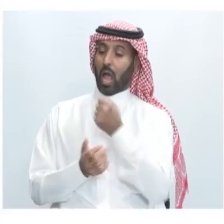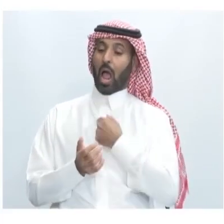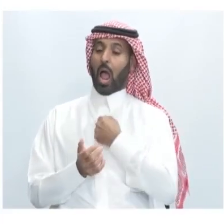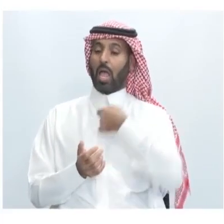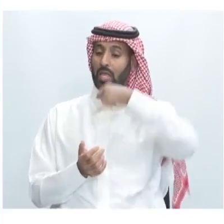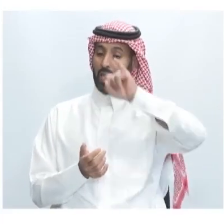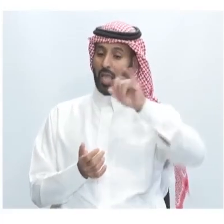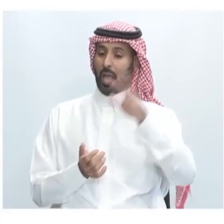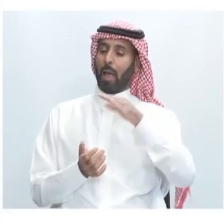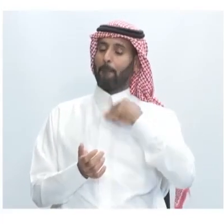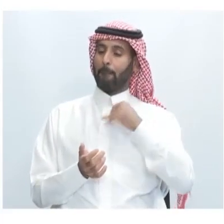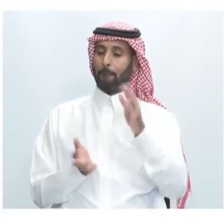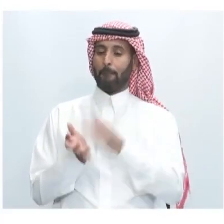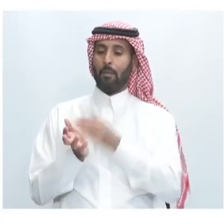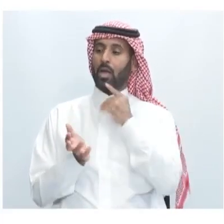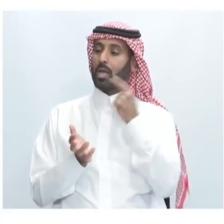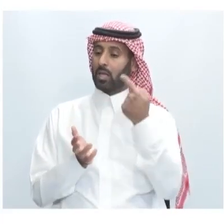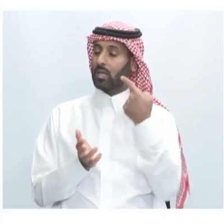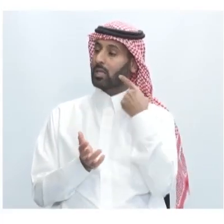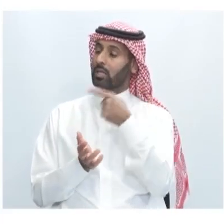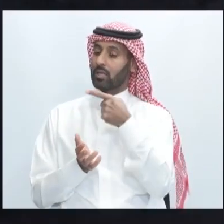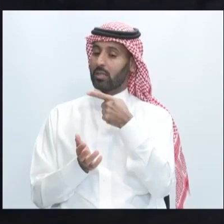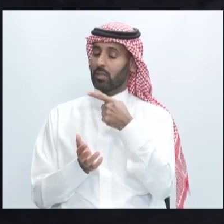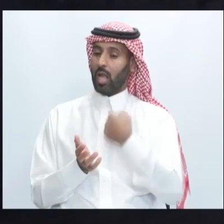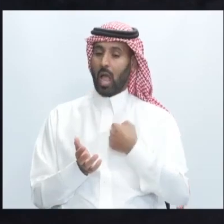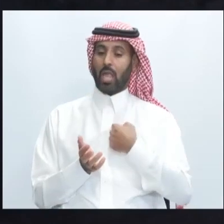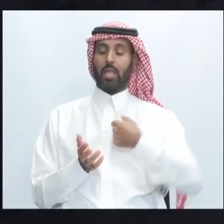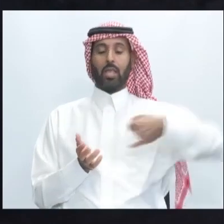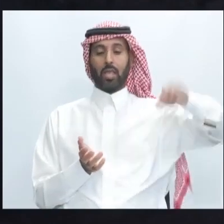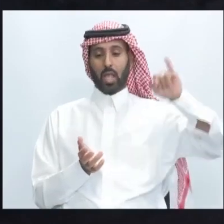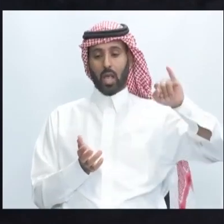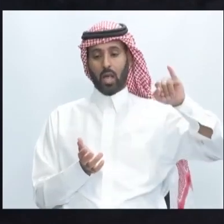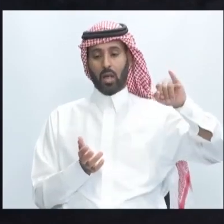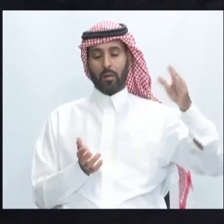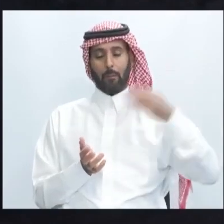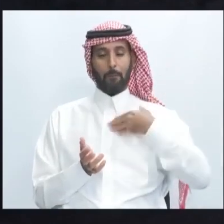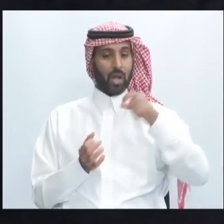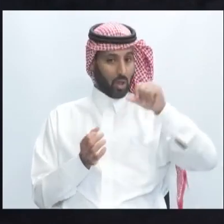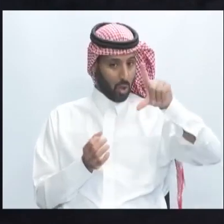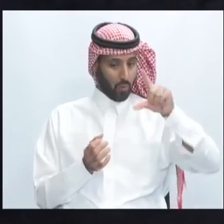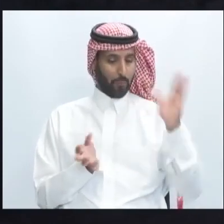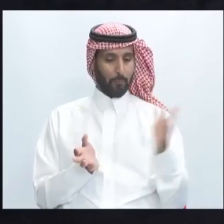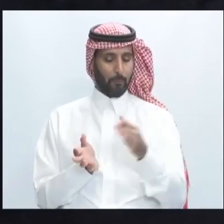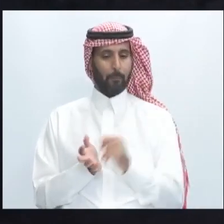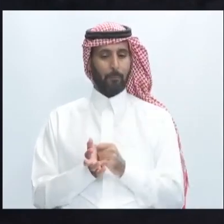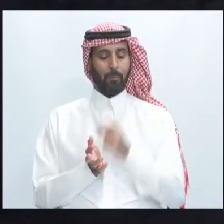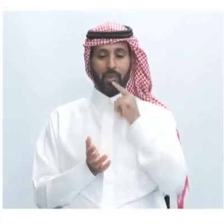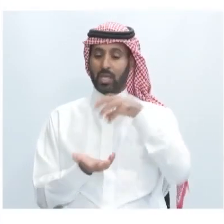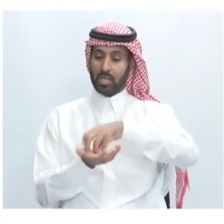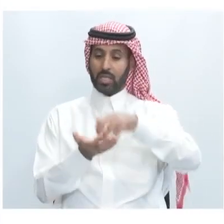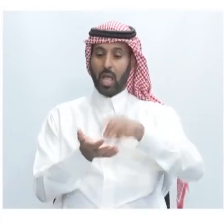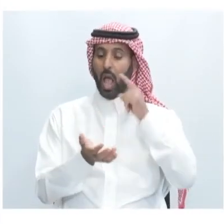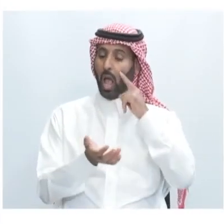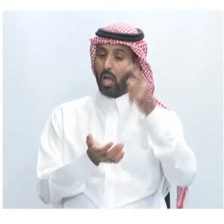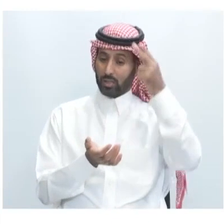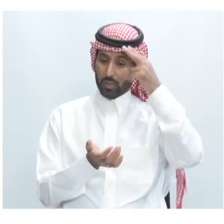The pronoun, I'm here. When you say I'm here, the pronoun I is always capitalized. Countries,